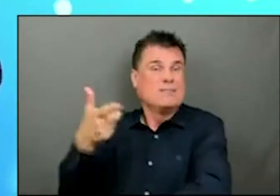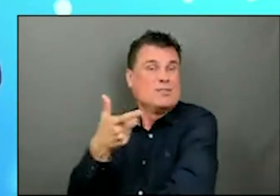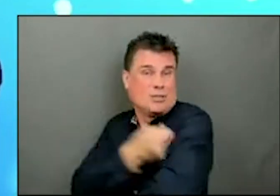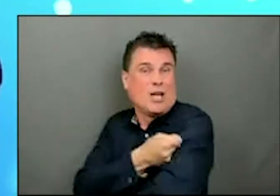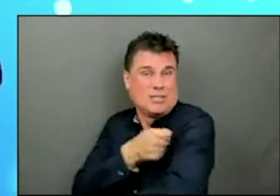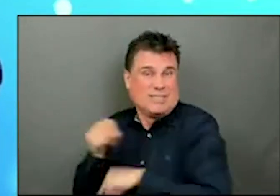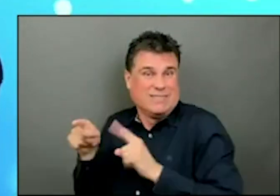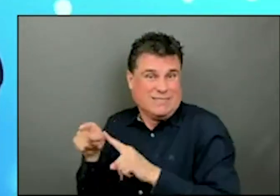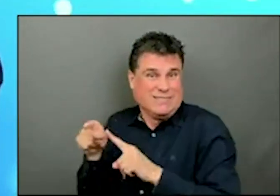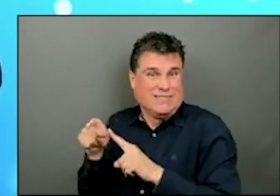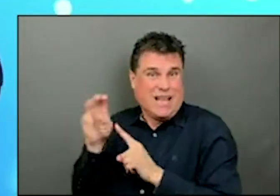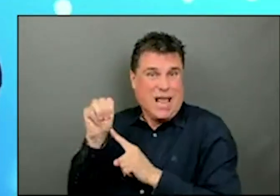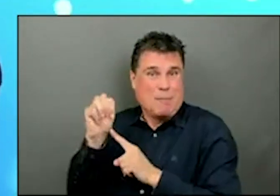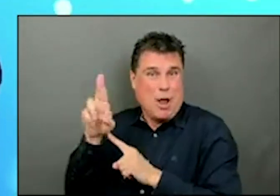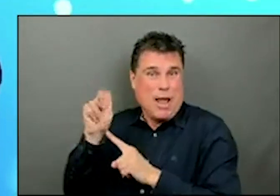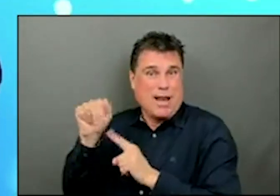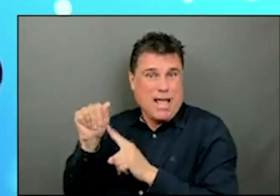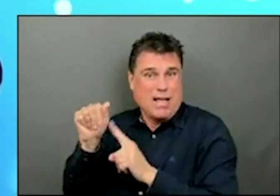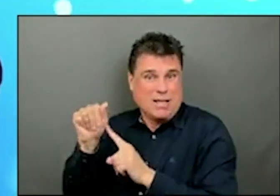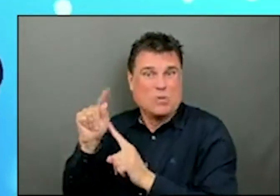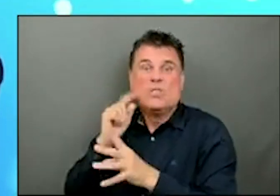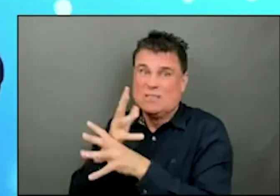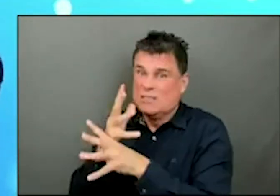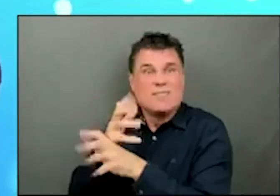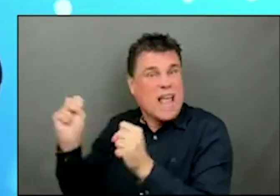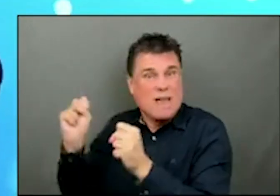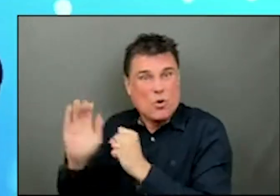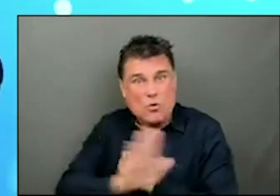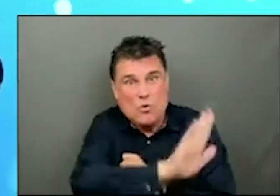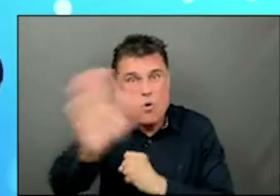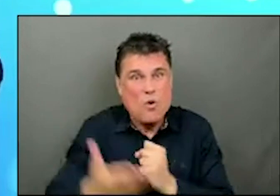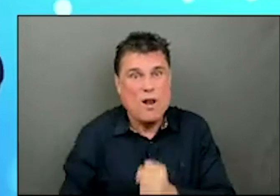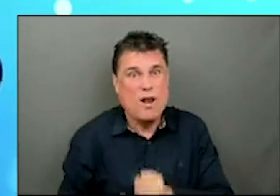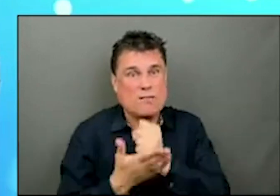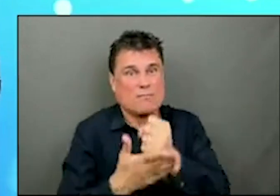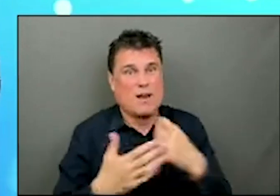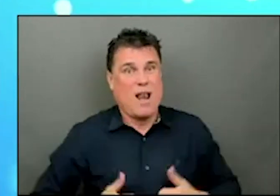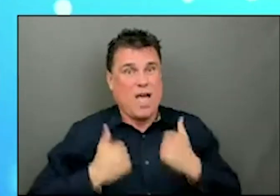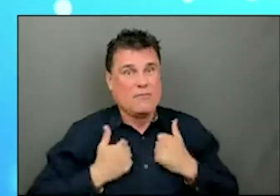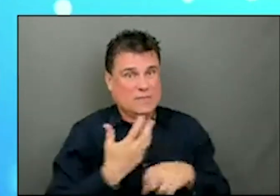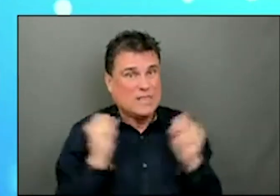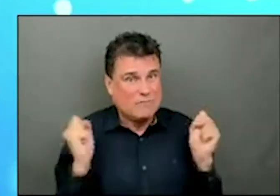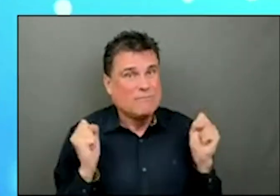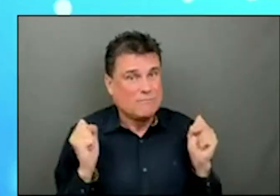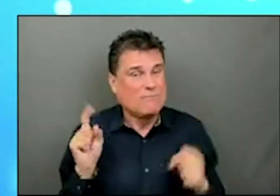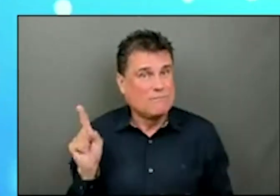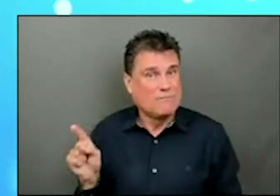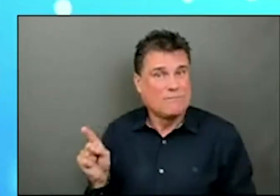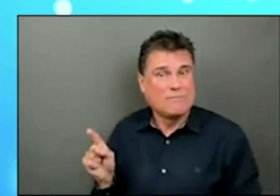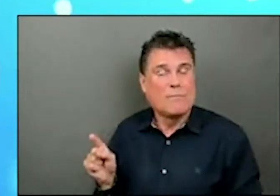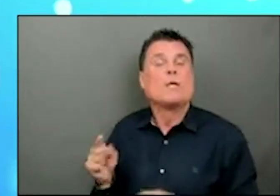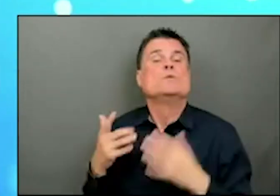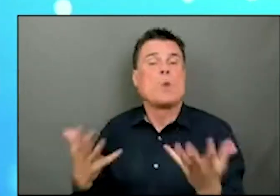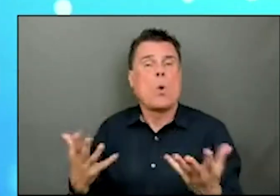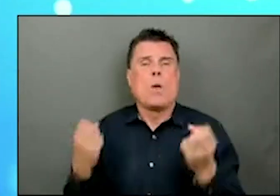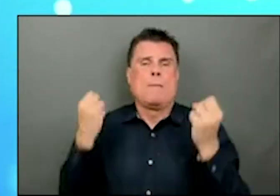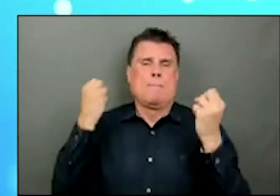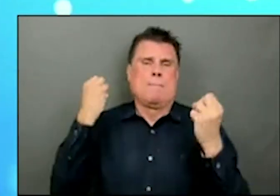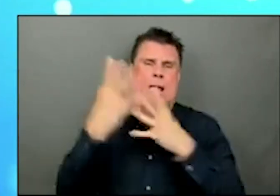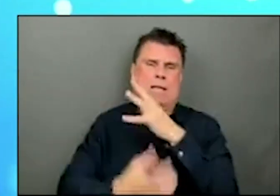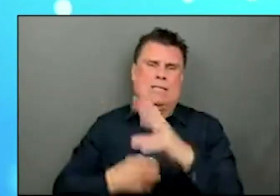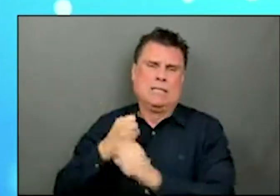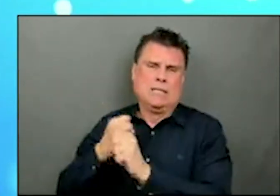are literally saving global lives. For decades, we've punched far above our weight as a country and as a province,